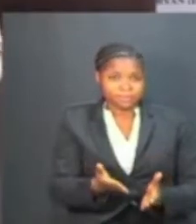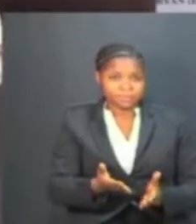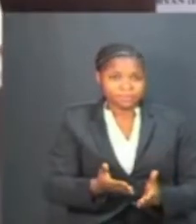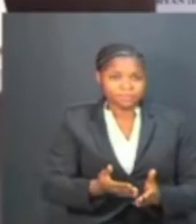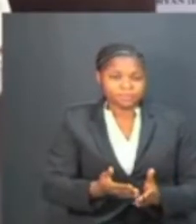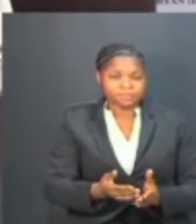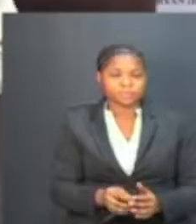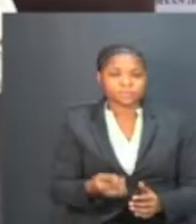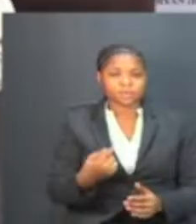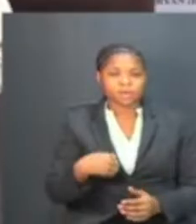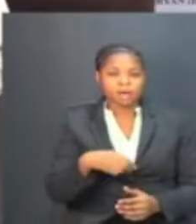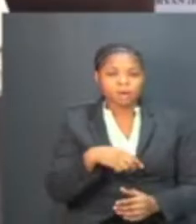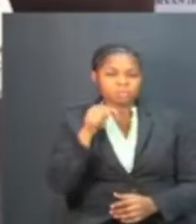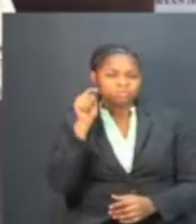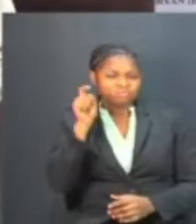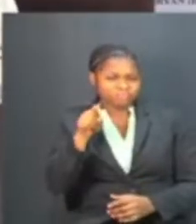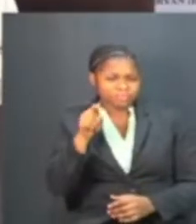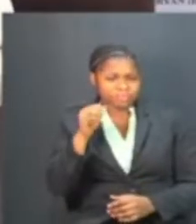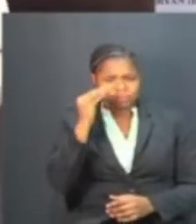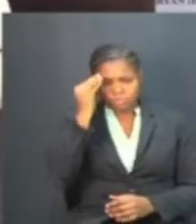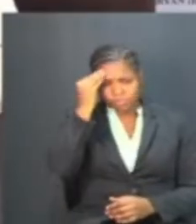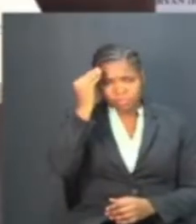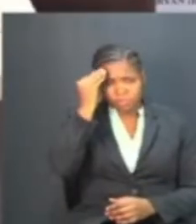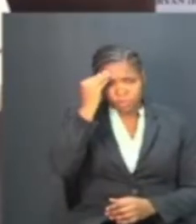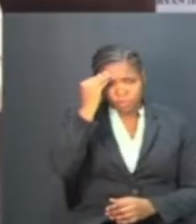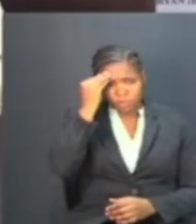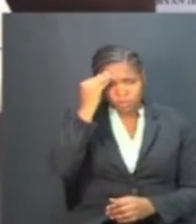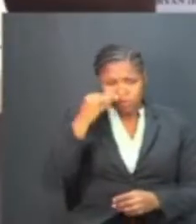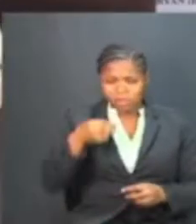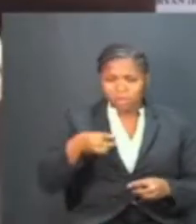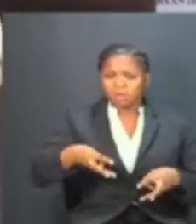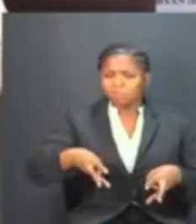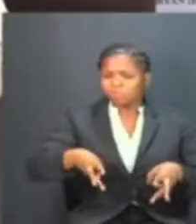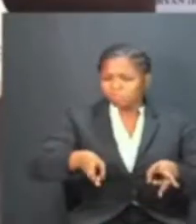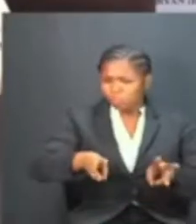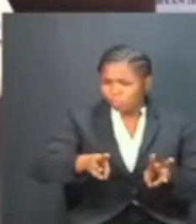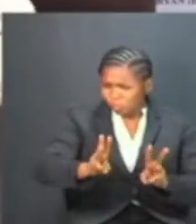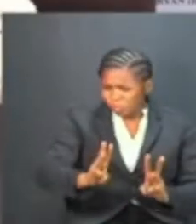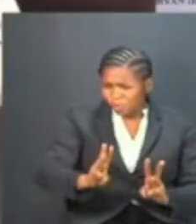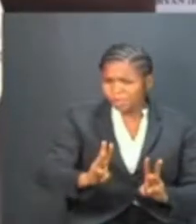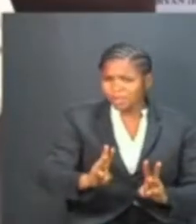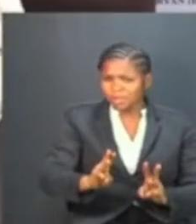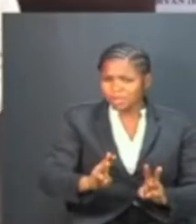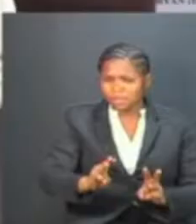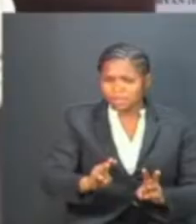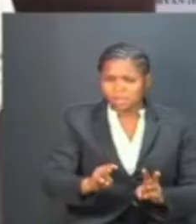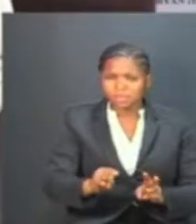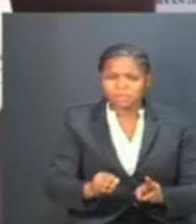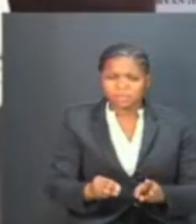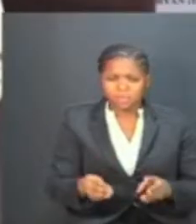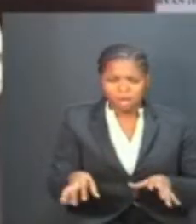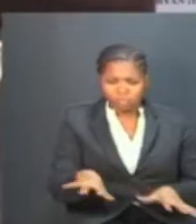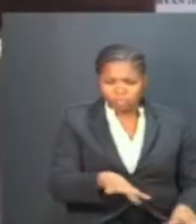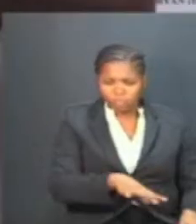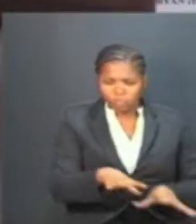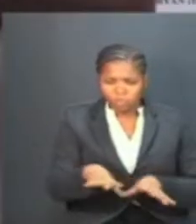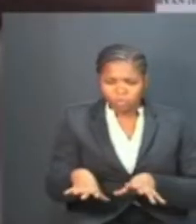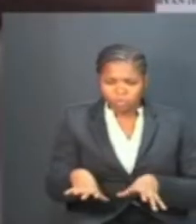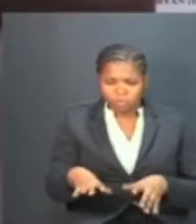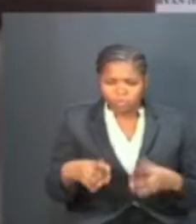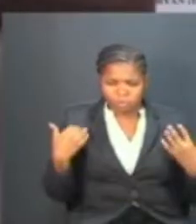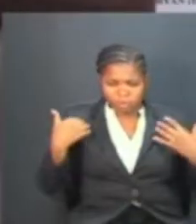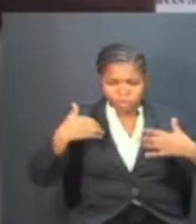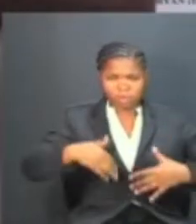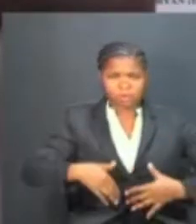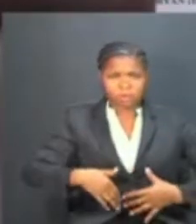we must know that there are ways and forms in which this fugu is worn, and we must be able to